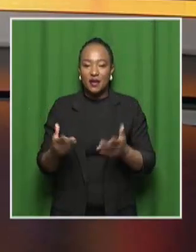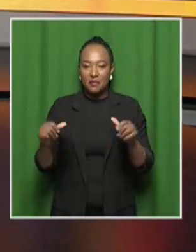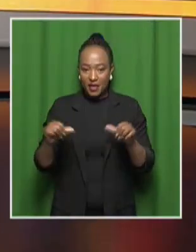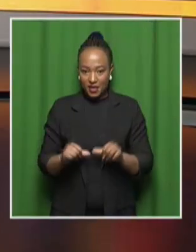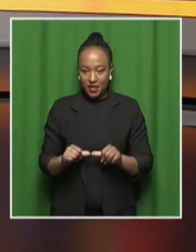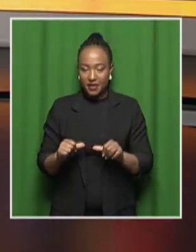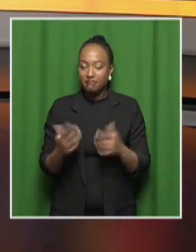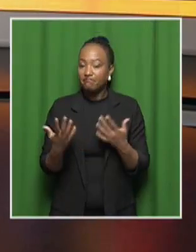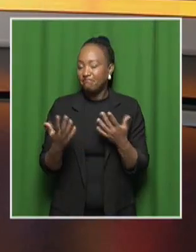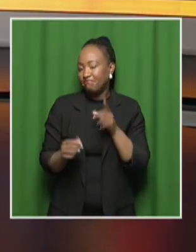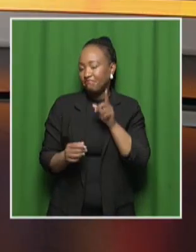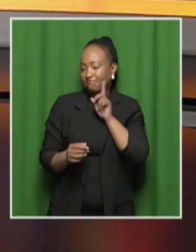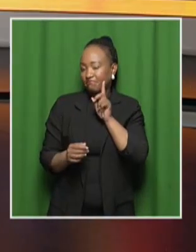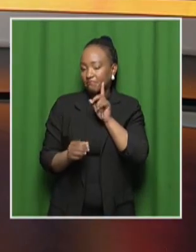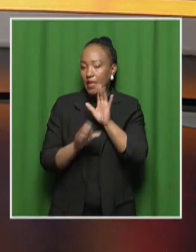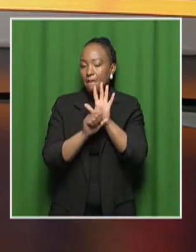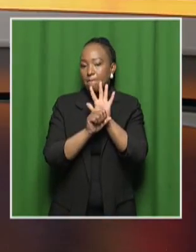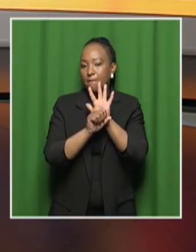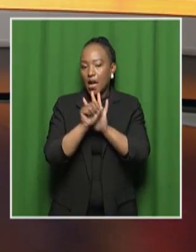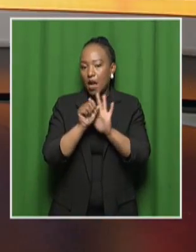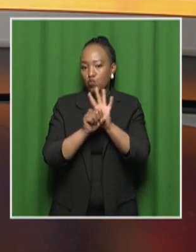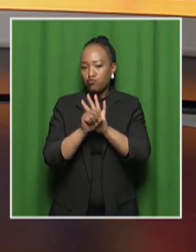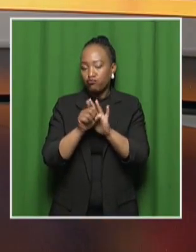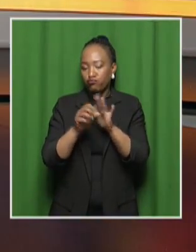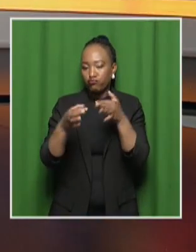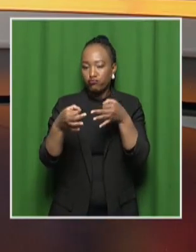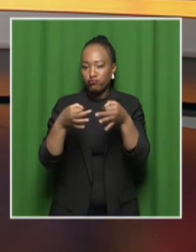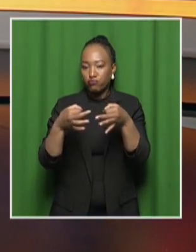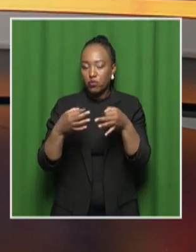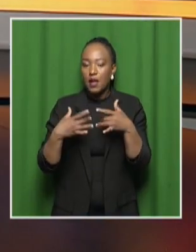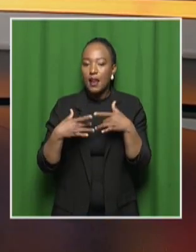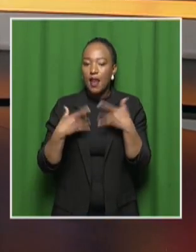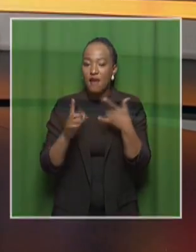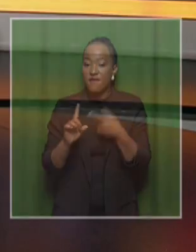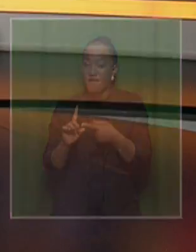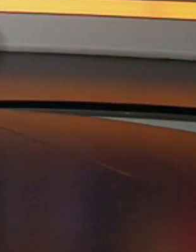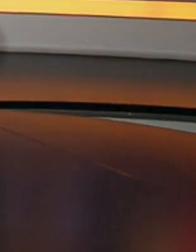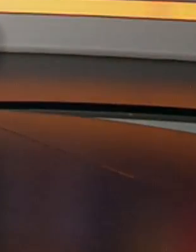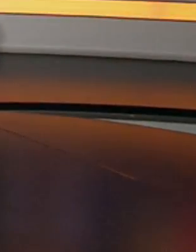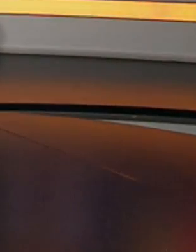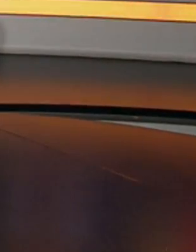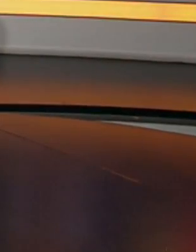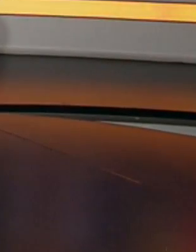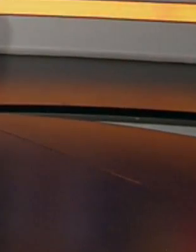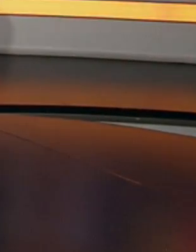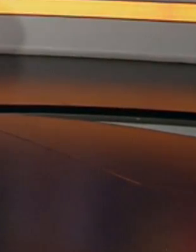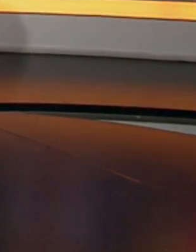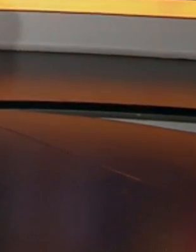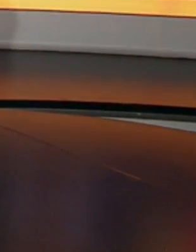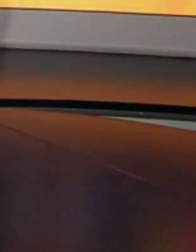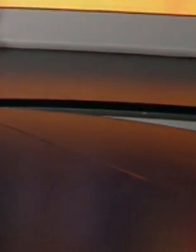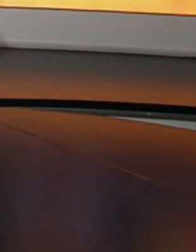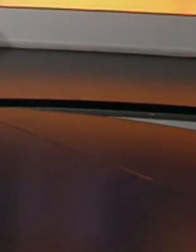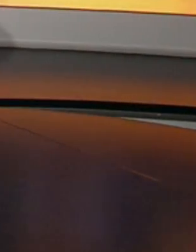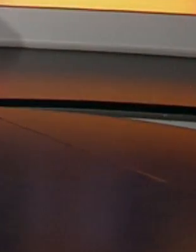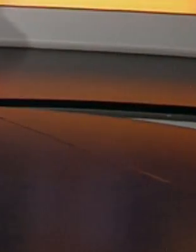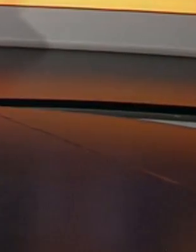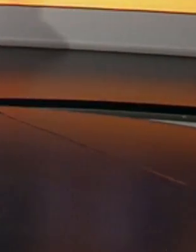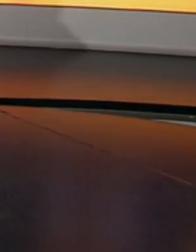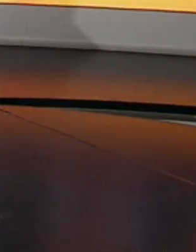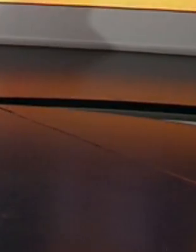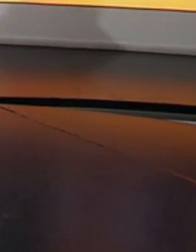let's just give you a little bit of a brief background and walk you through the life of the late former president, Didi, or David Mabuza,